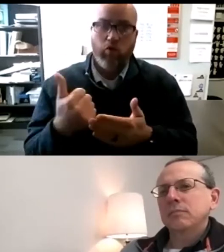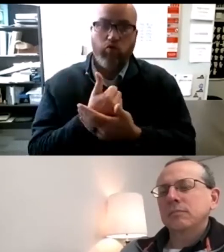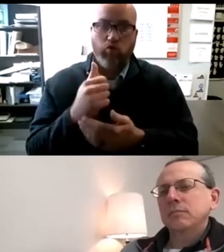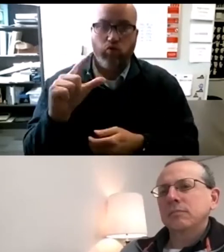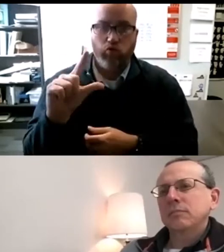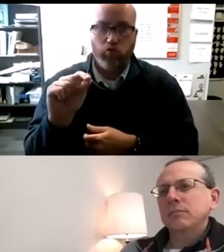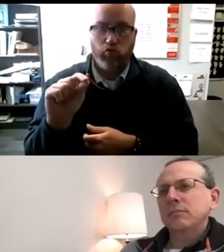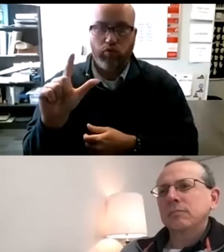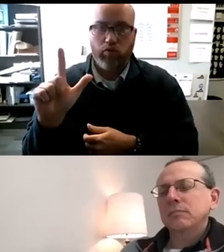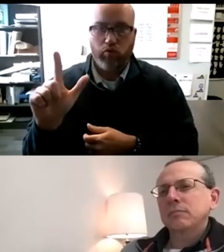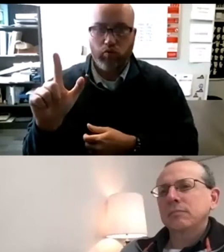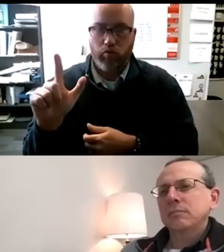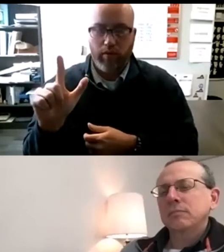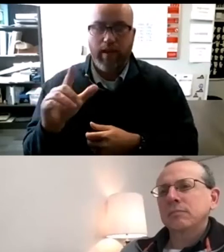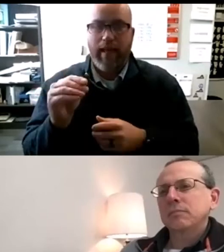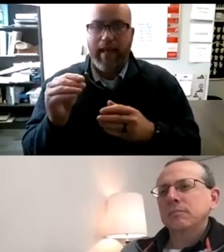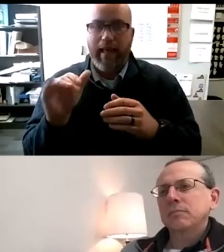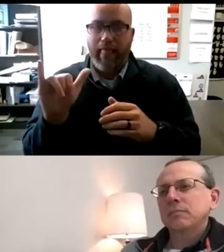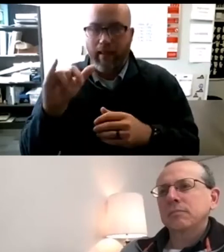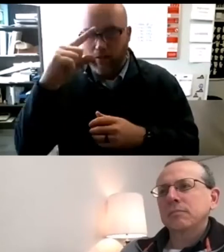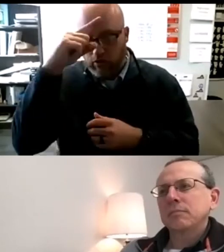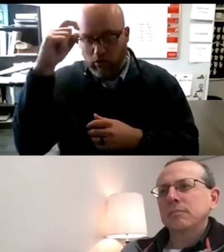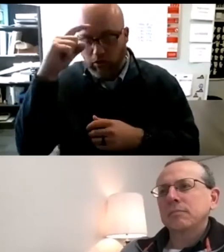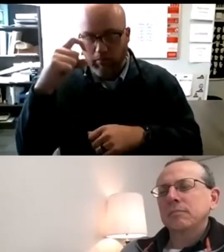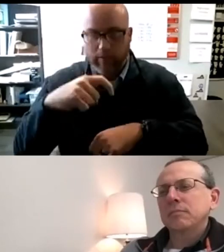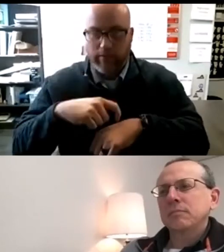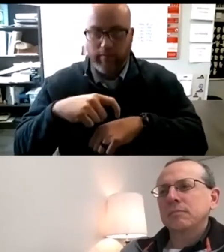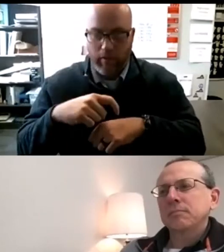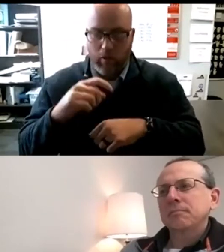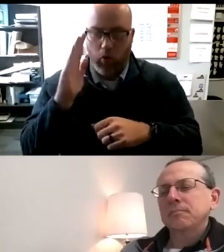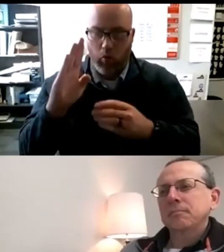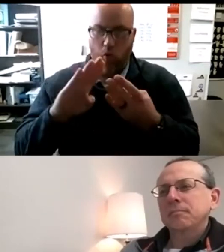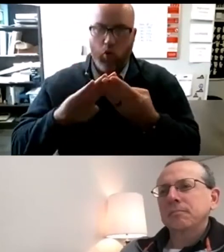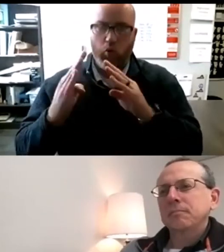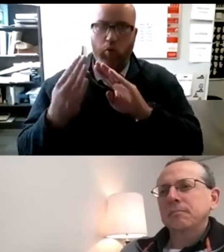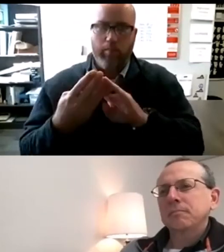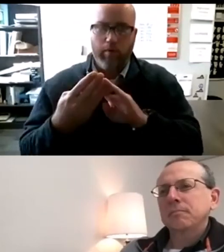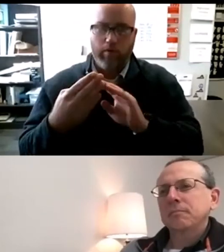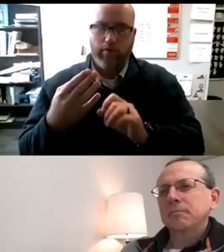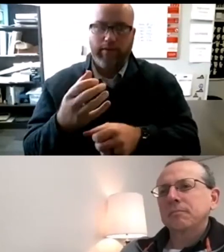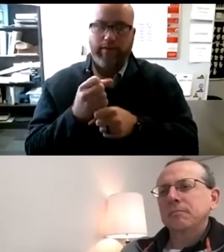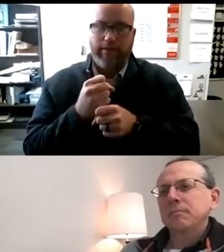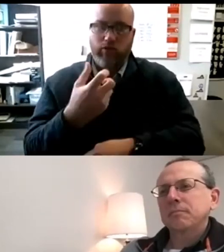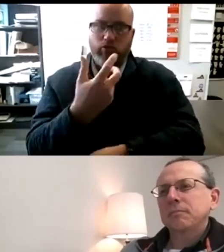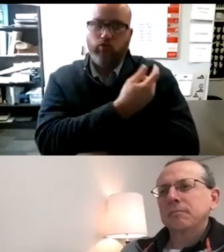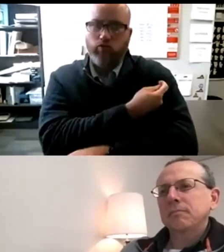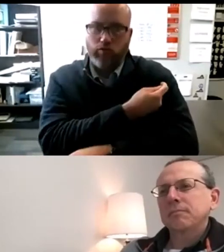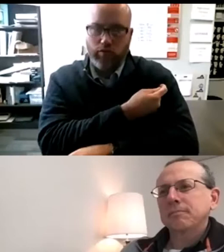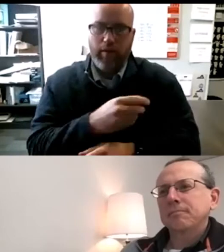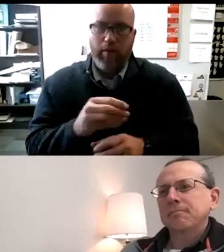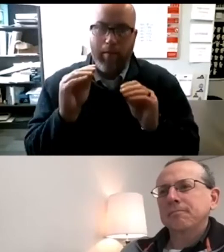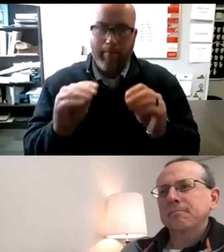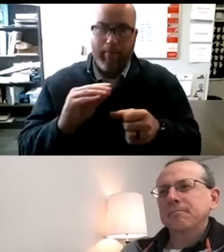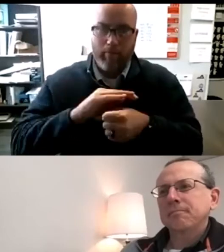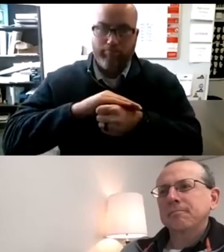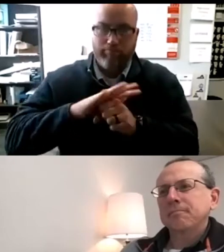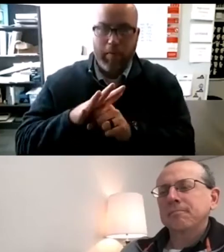summer comes, our community will be vaccinated and we can begin to shape our new normal and put COVID behind us.